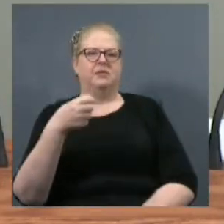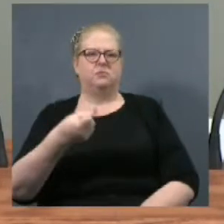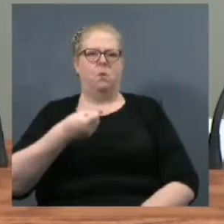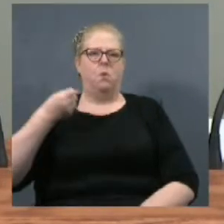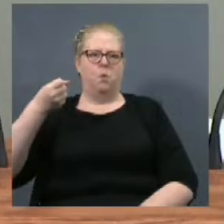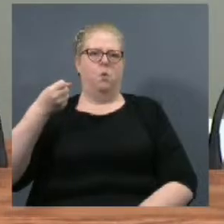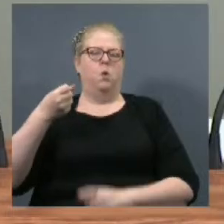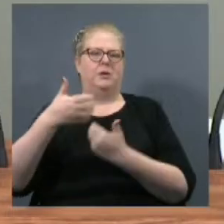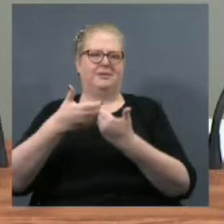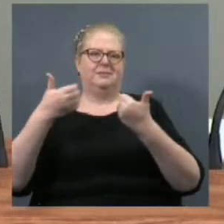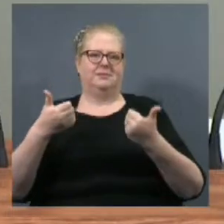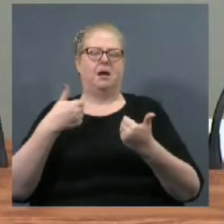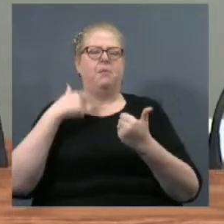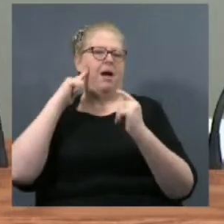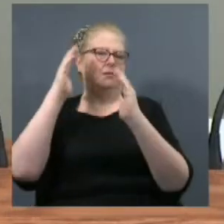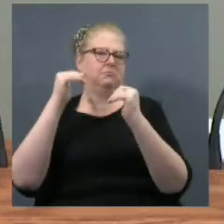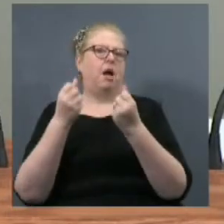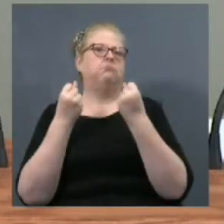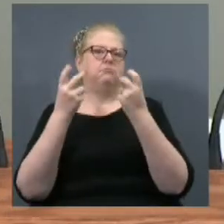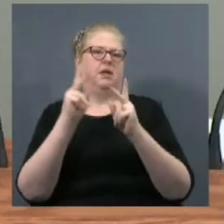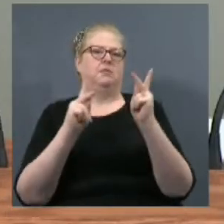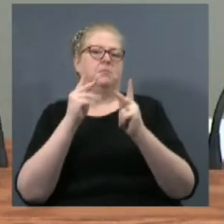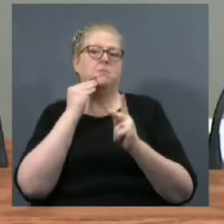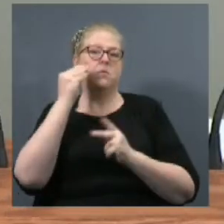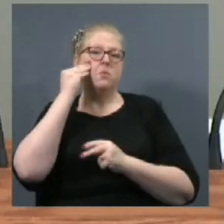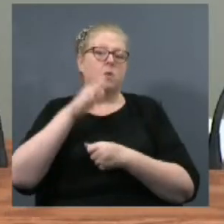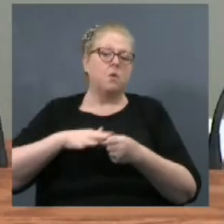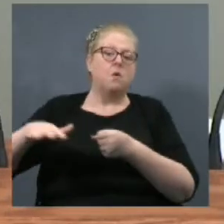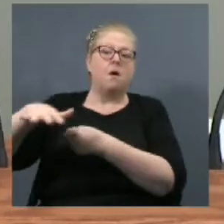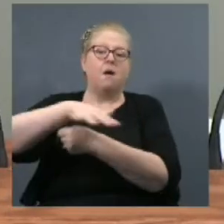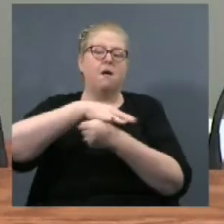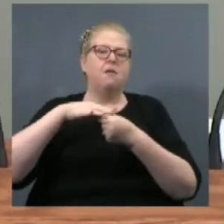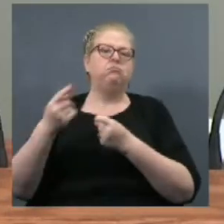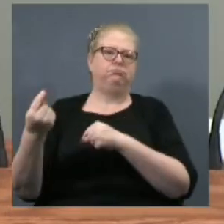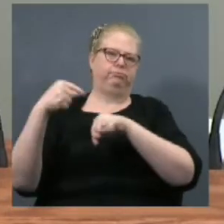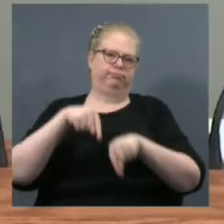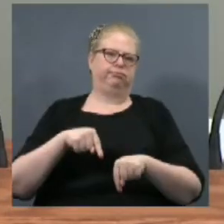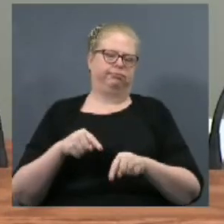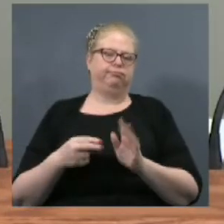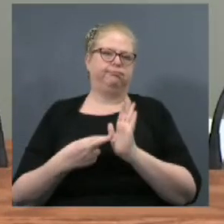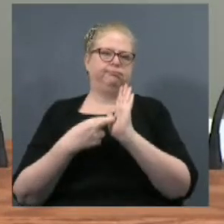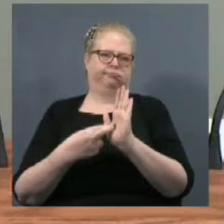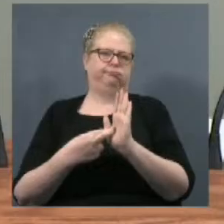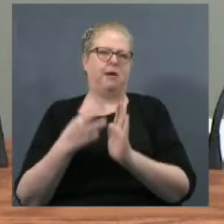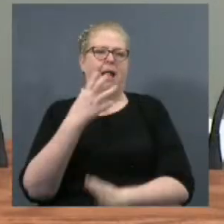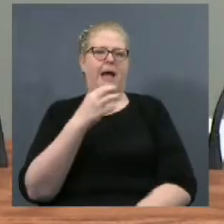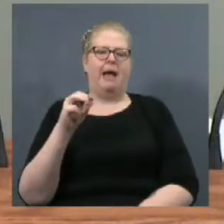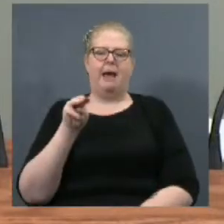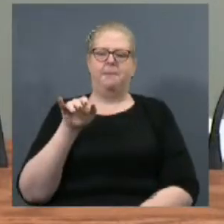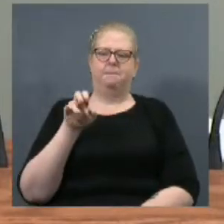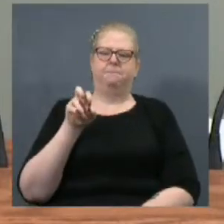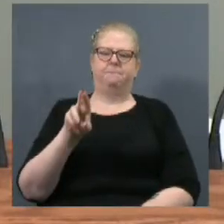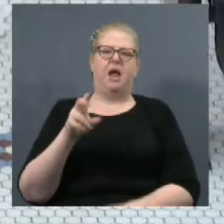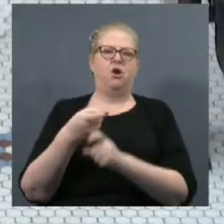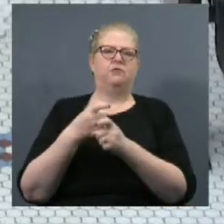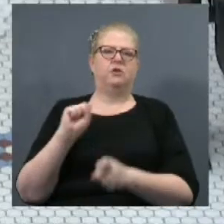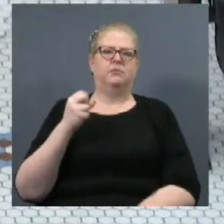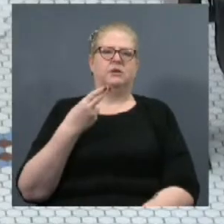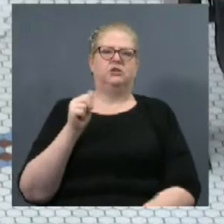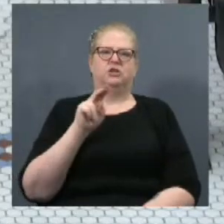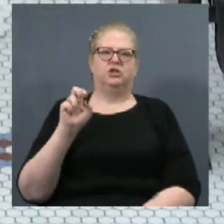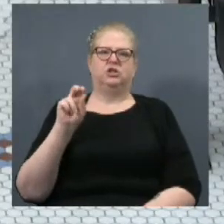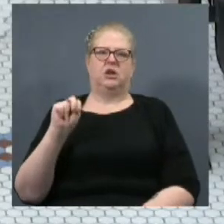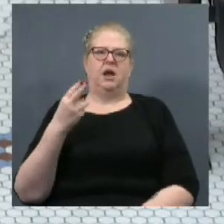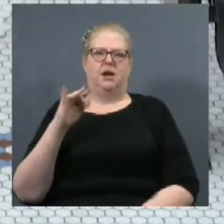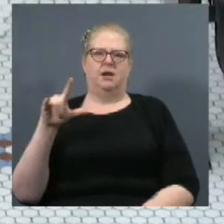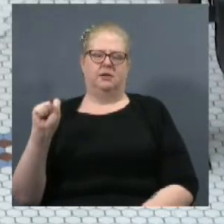of neighborhood response from this. And I do expect the mayor from Shannon Hills to. Yes, ma'am. It's a public hearing,